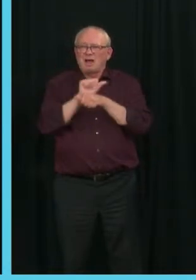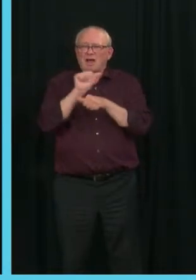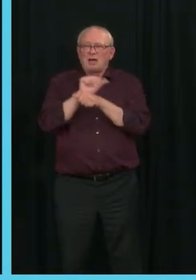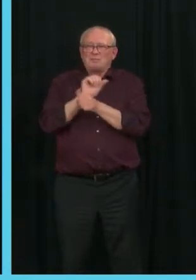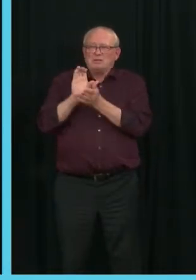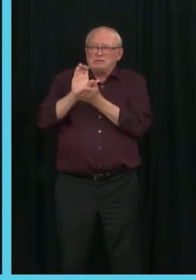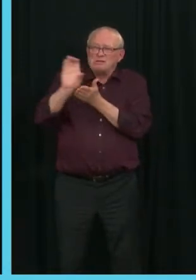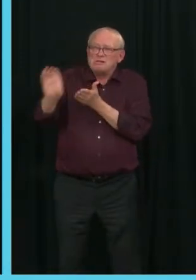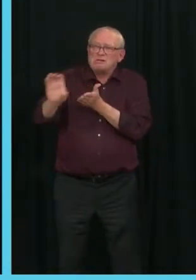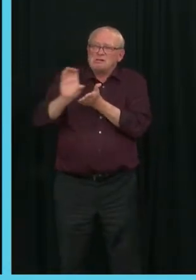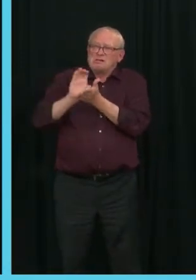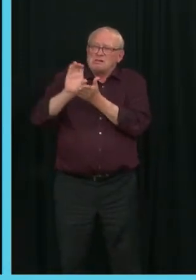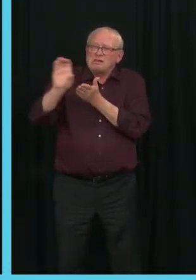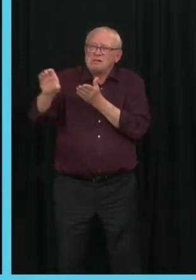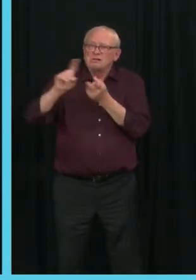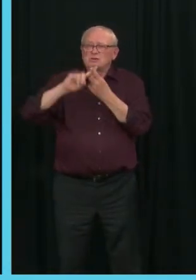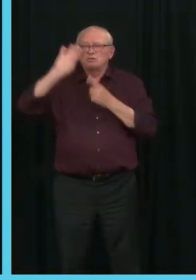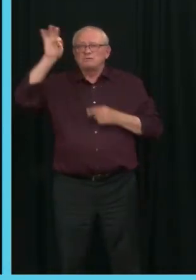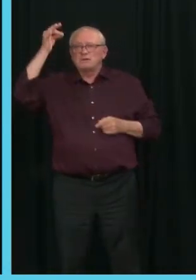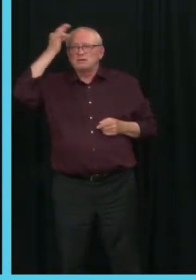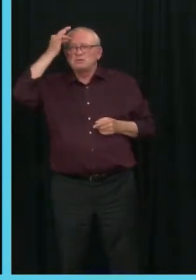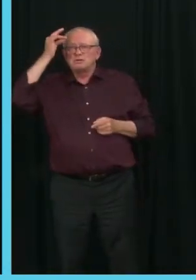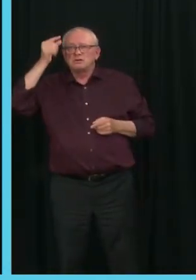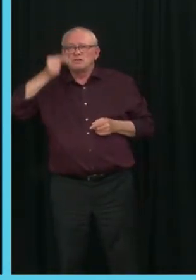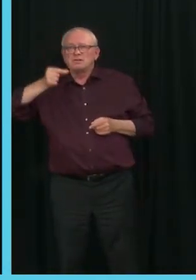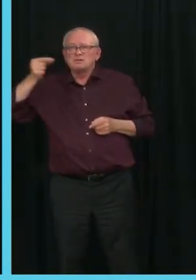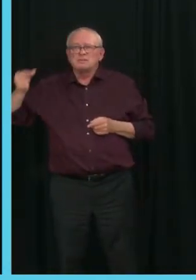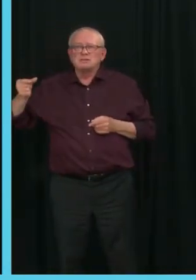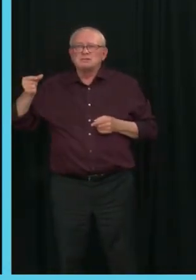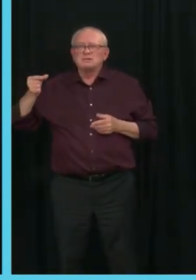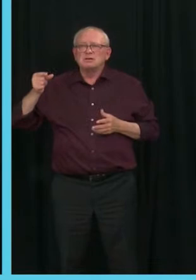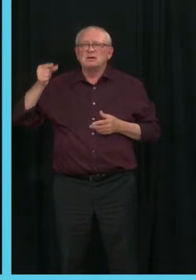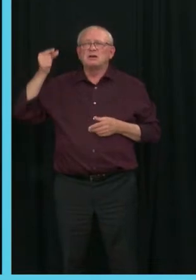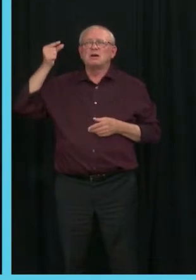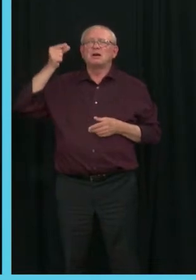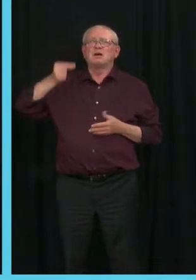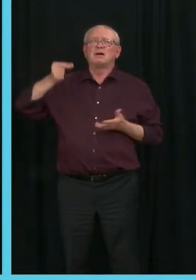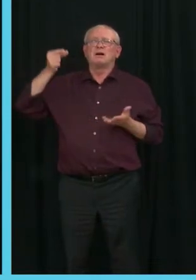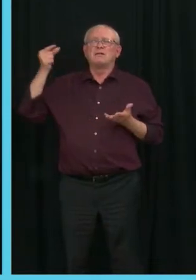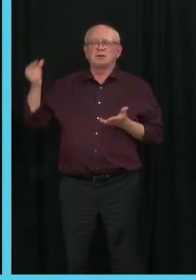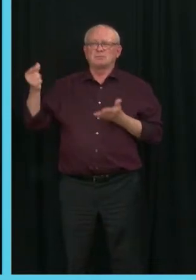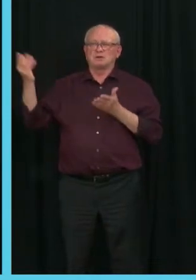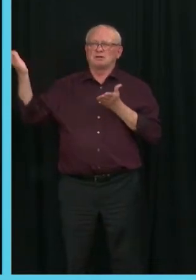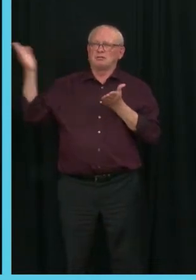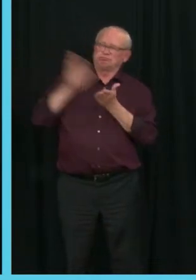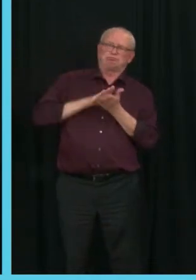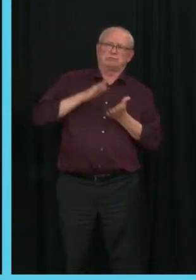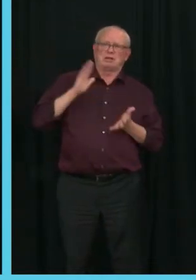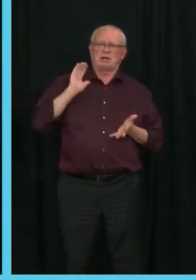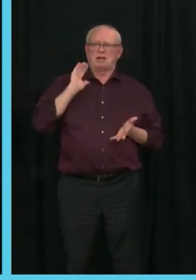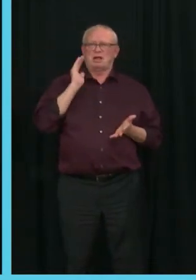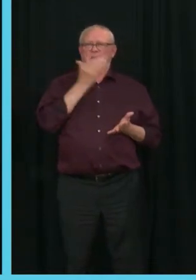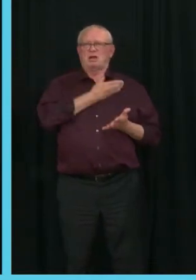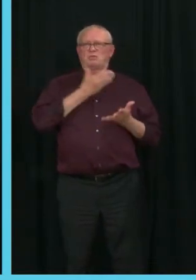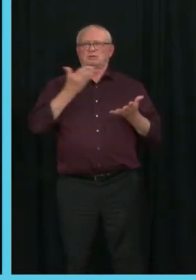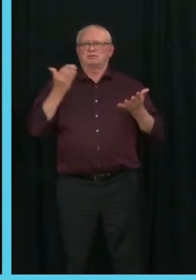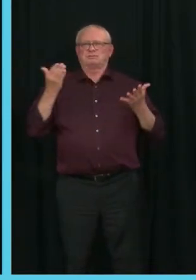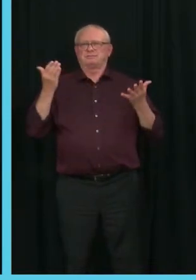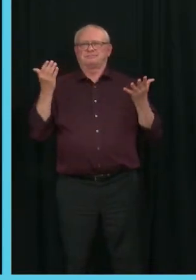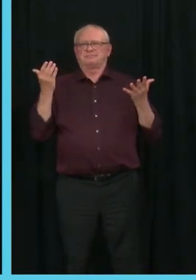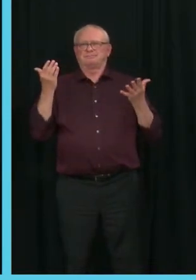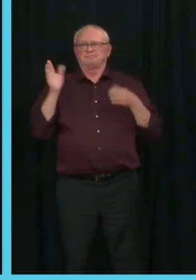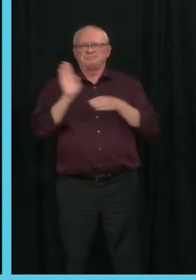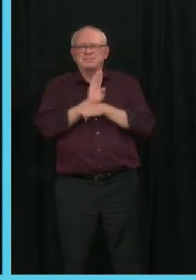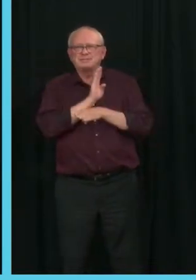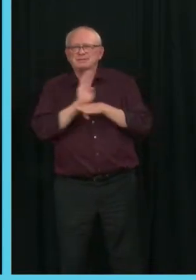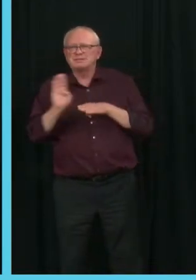Canada, but we've had governments crushing our ability to generate the wealth that we share across the Federation. So this is a